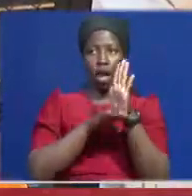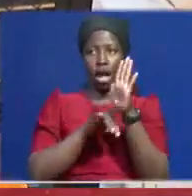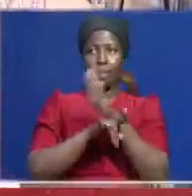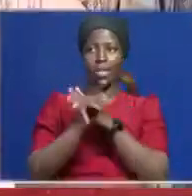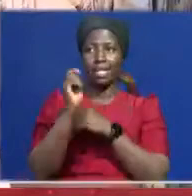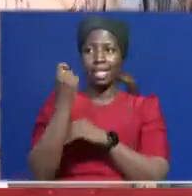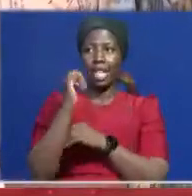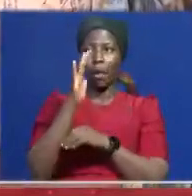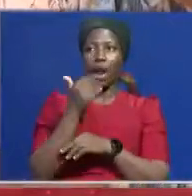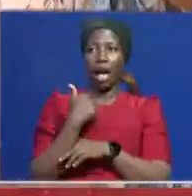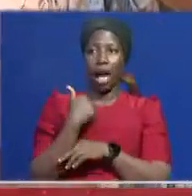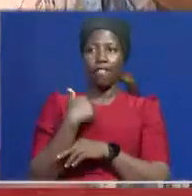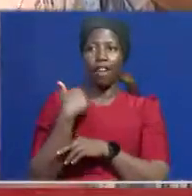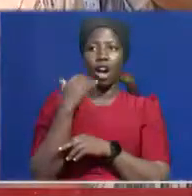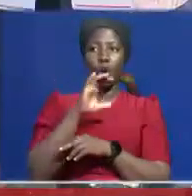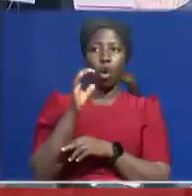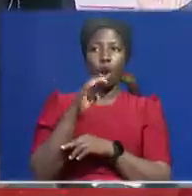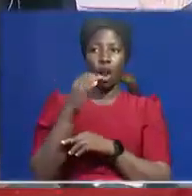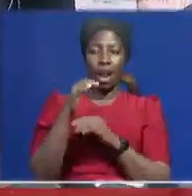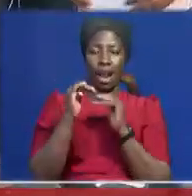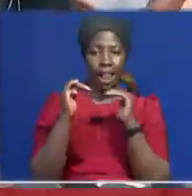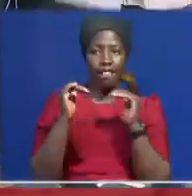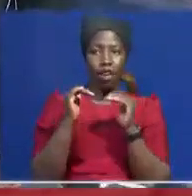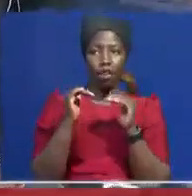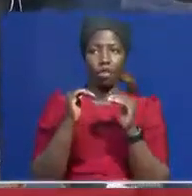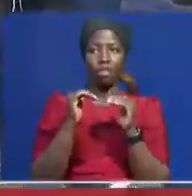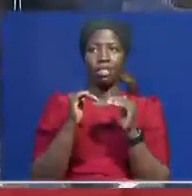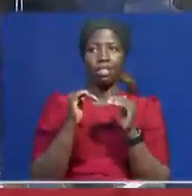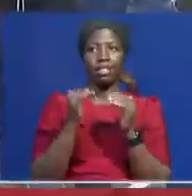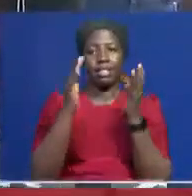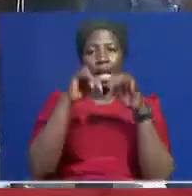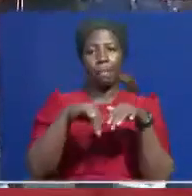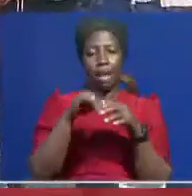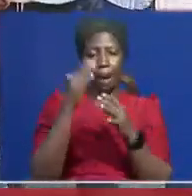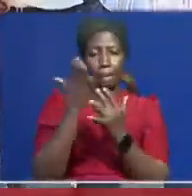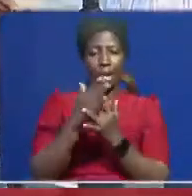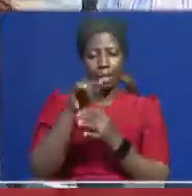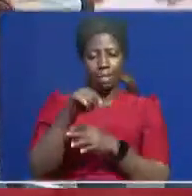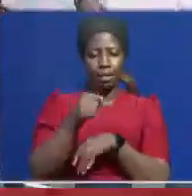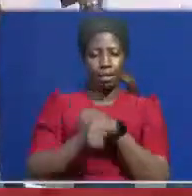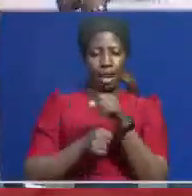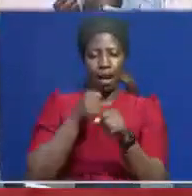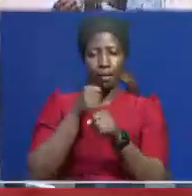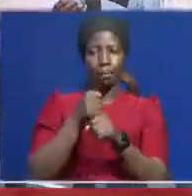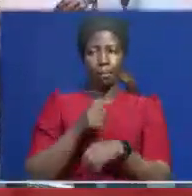hosting a gold-level seminar mid this year. Nora Mwangi for Legends Edition.